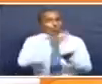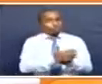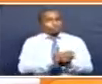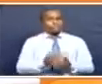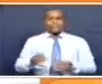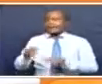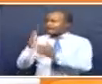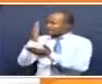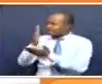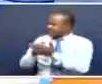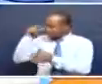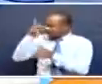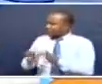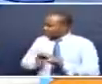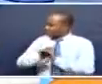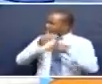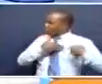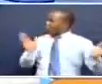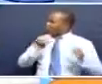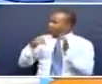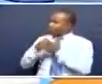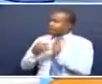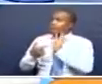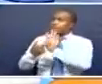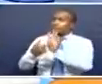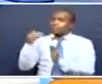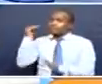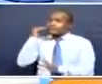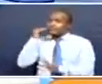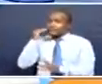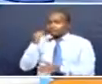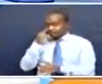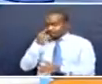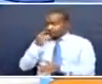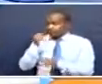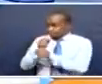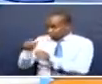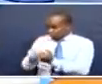explicit about this. For example, we've seen what has happened in Siaya, for instance. Do you support that yourself?